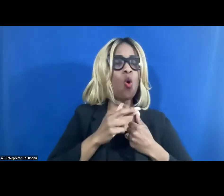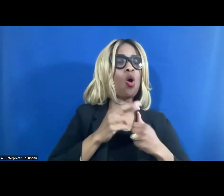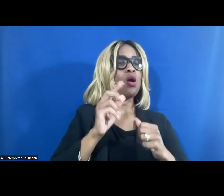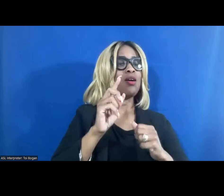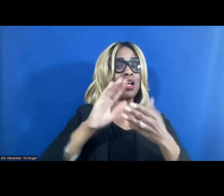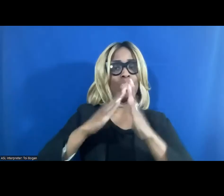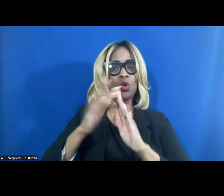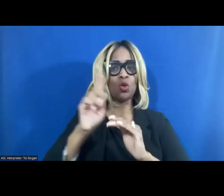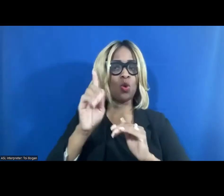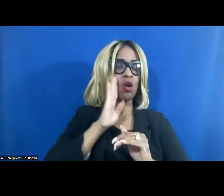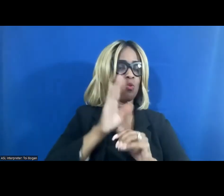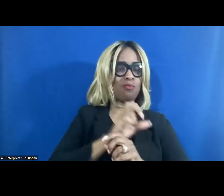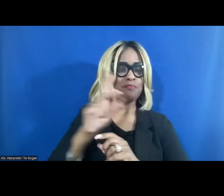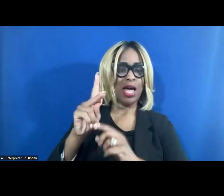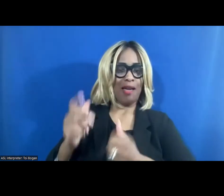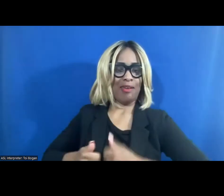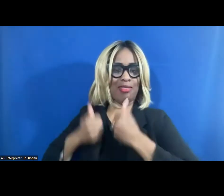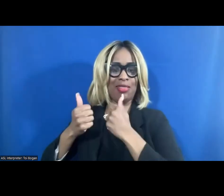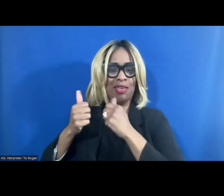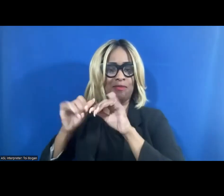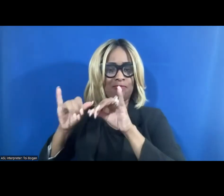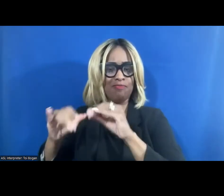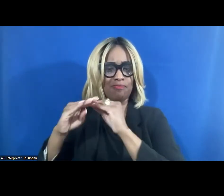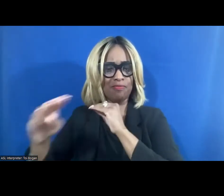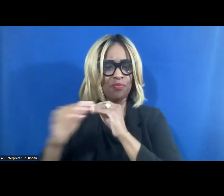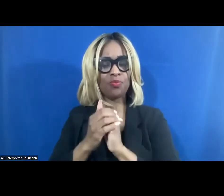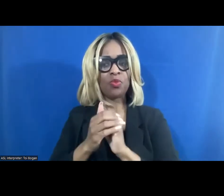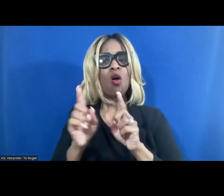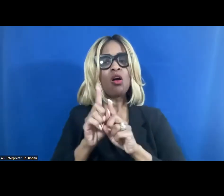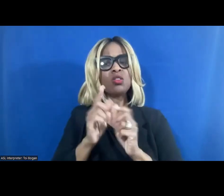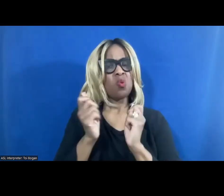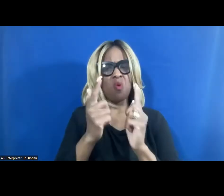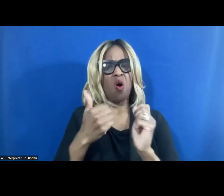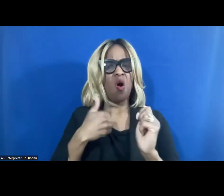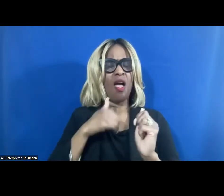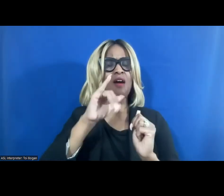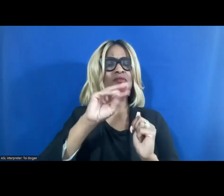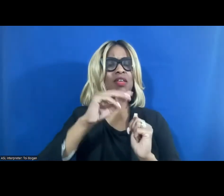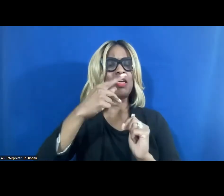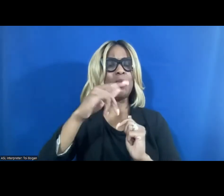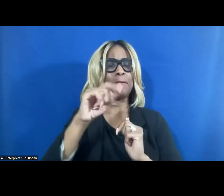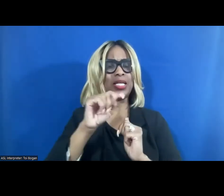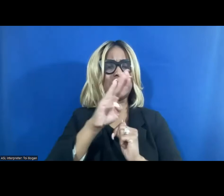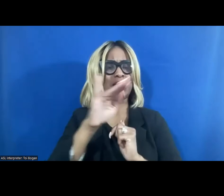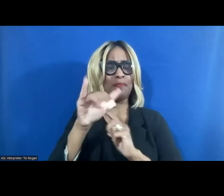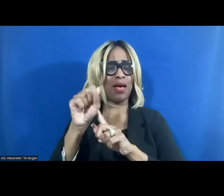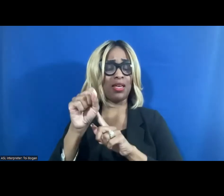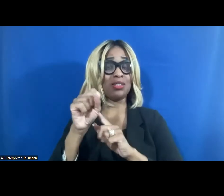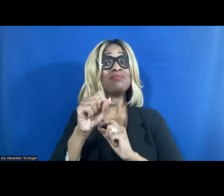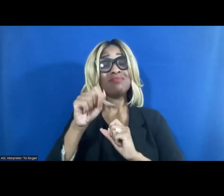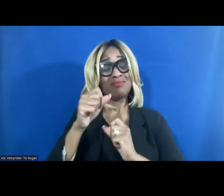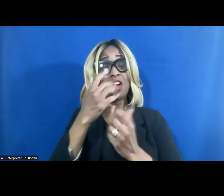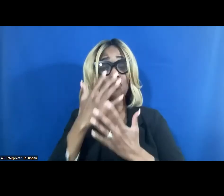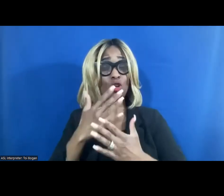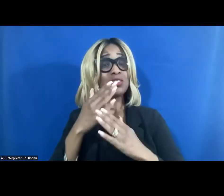to. Simply, we all have implicit biases, and unfortunately, it does impact individuals in a